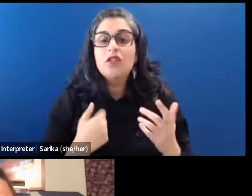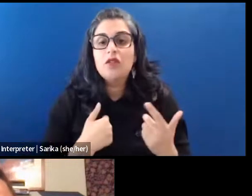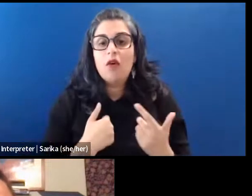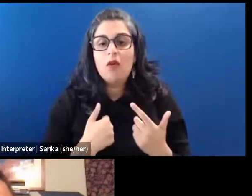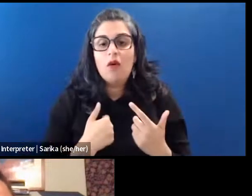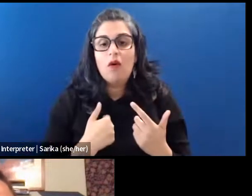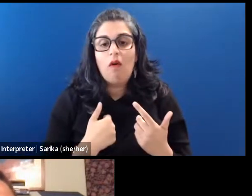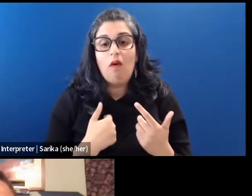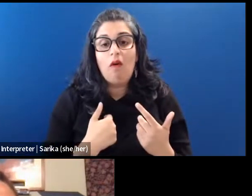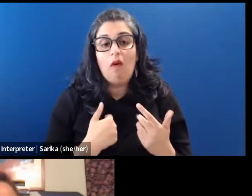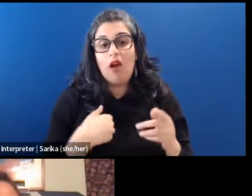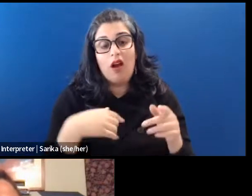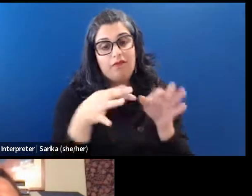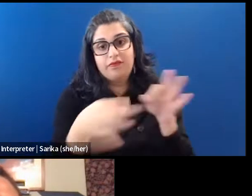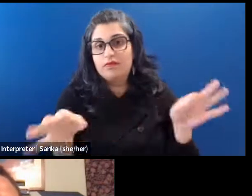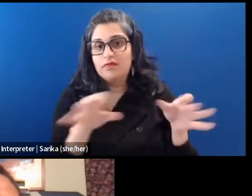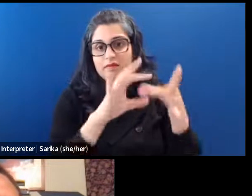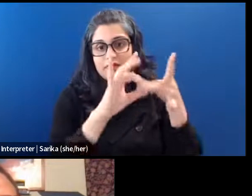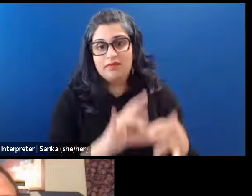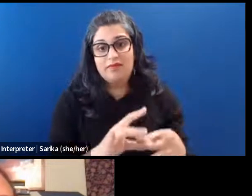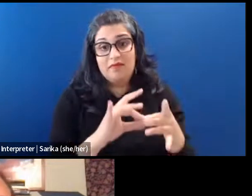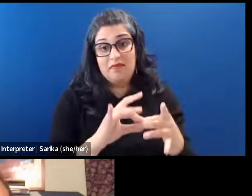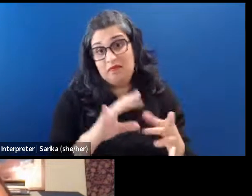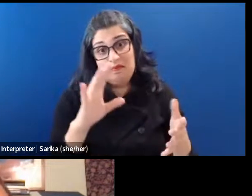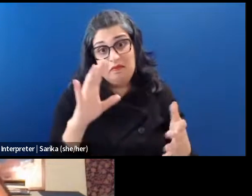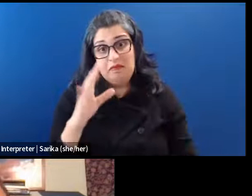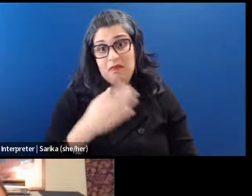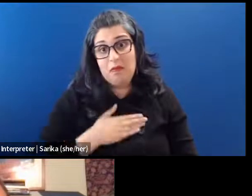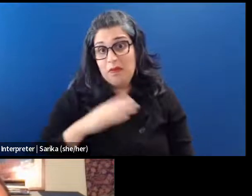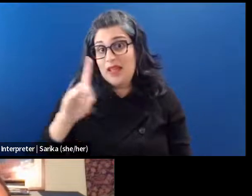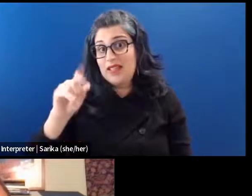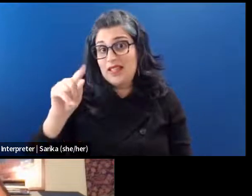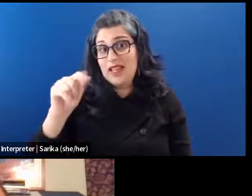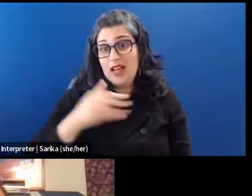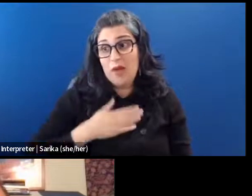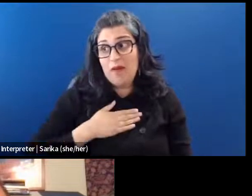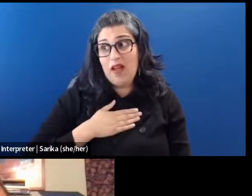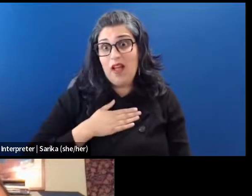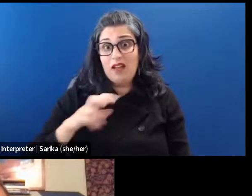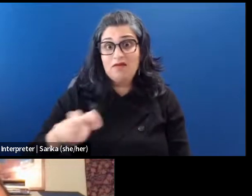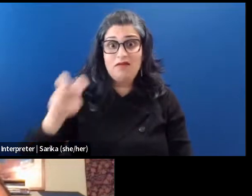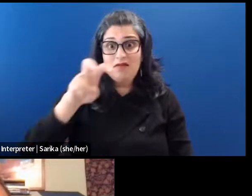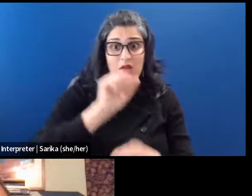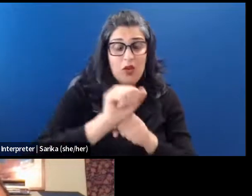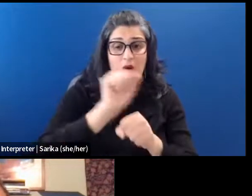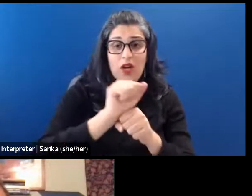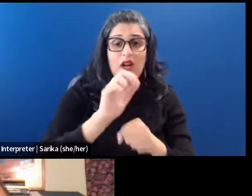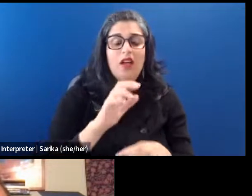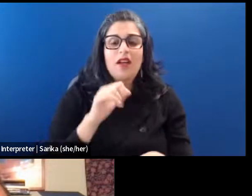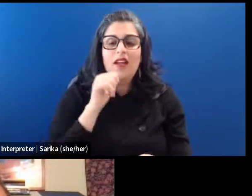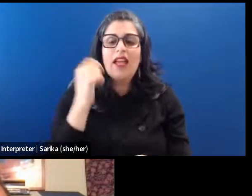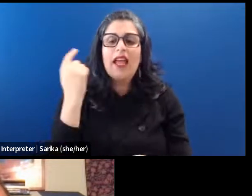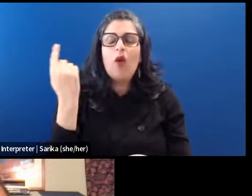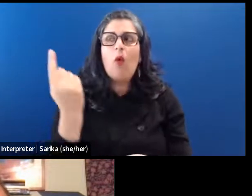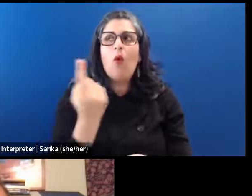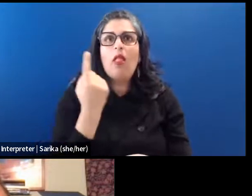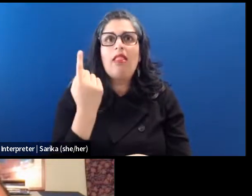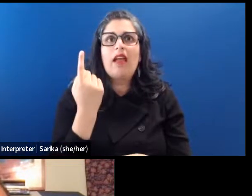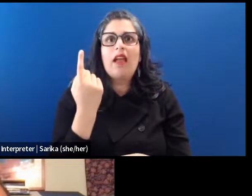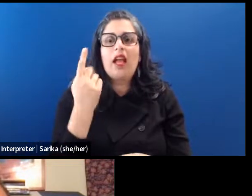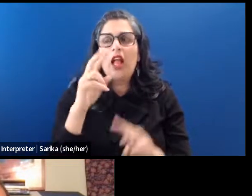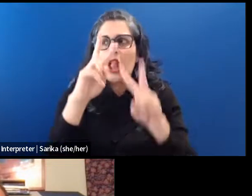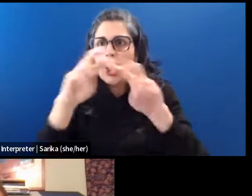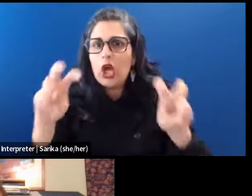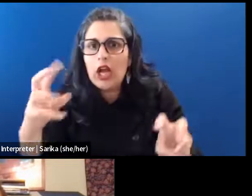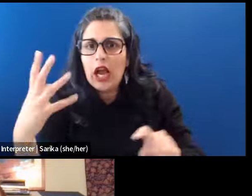I say this based on my data, based on my field work, that we can't only turn outward, that we